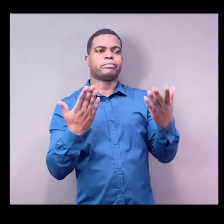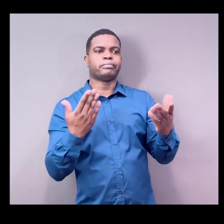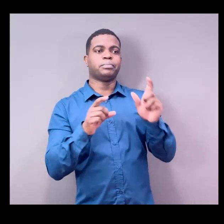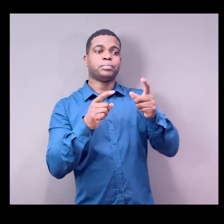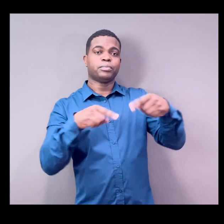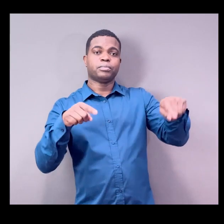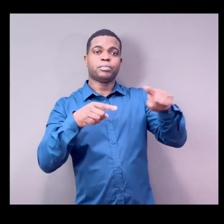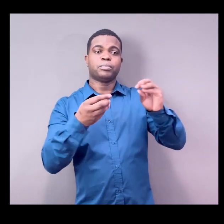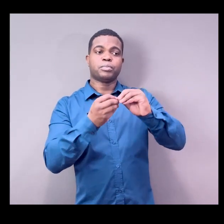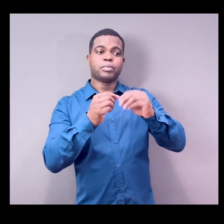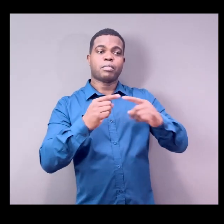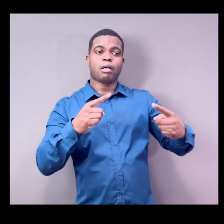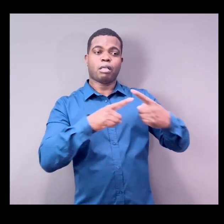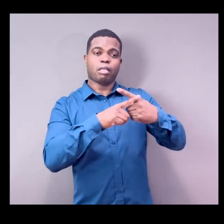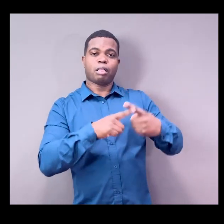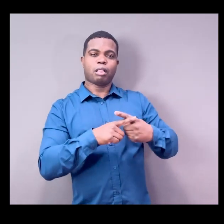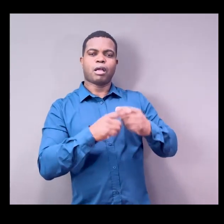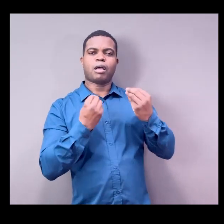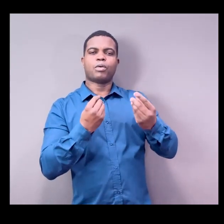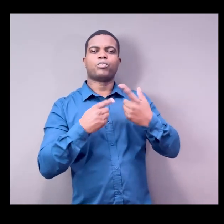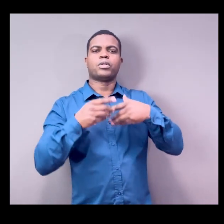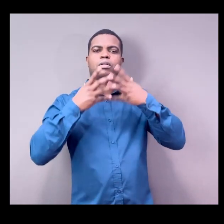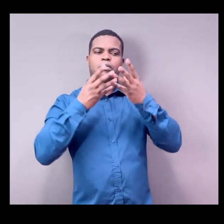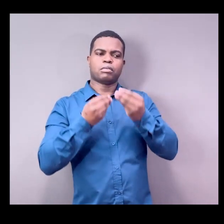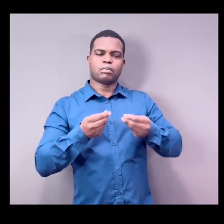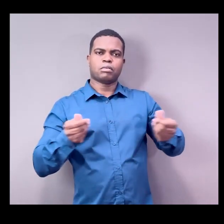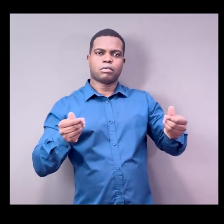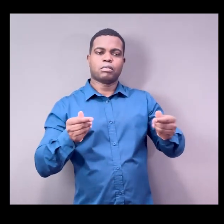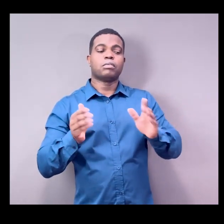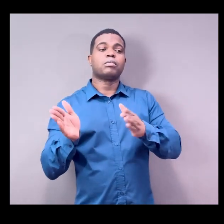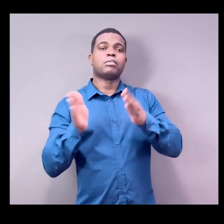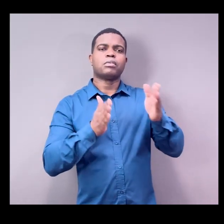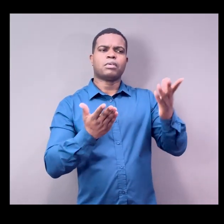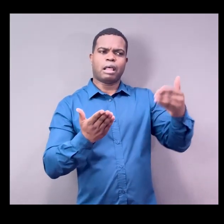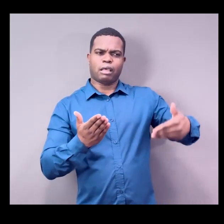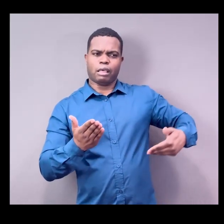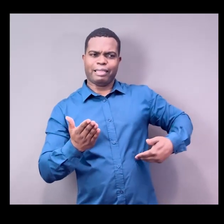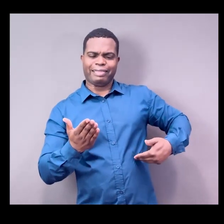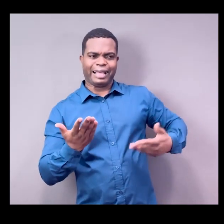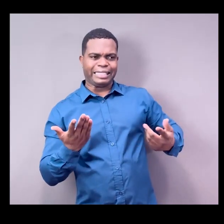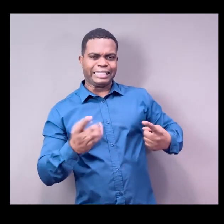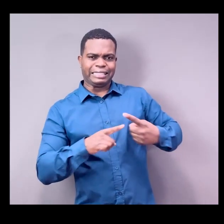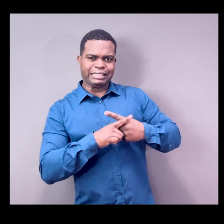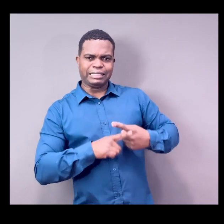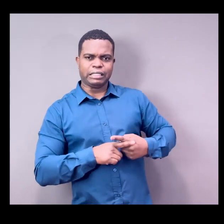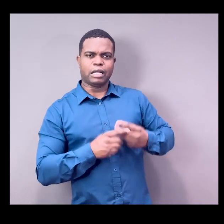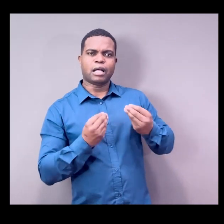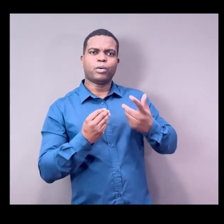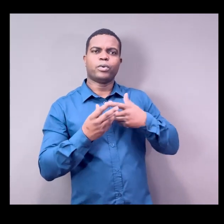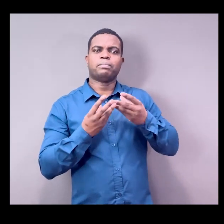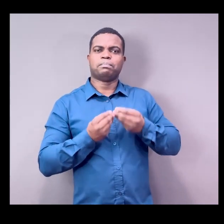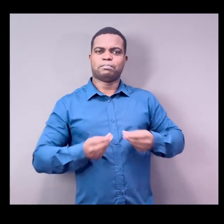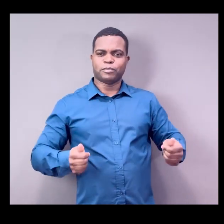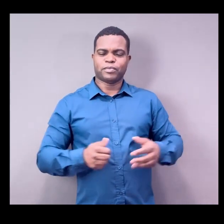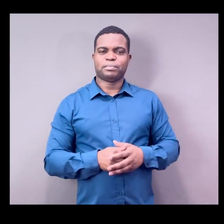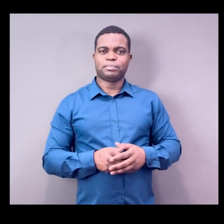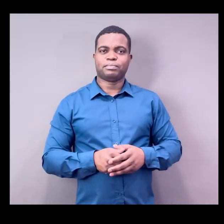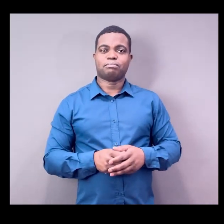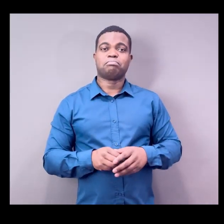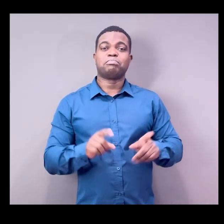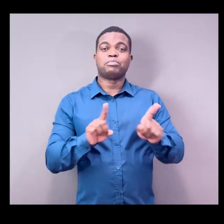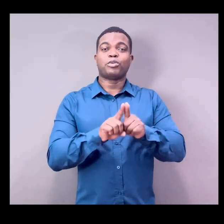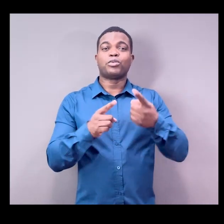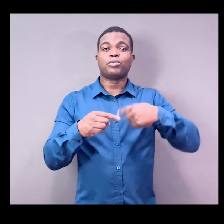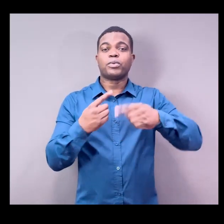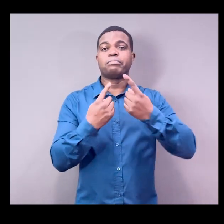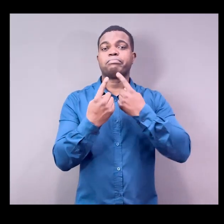how to go about conflict resolution, and also how to go about ethical dilemmas. I have talked about that,